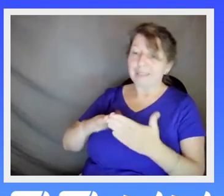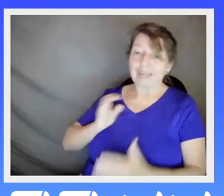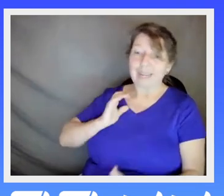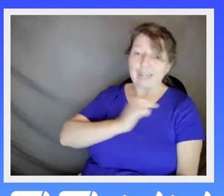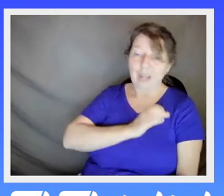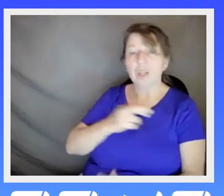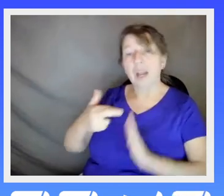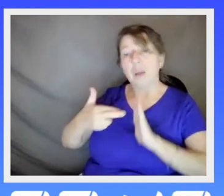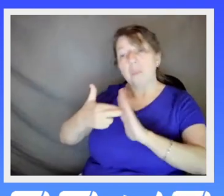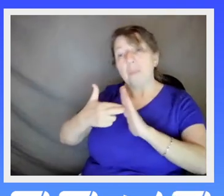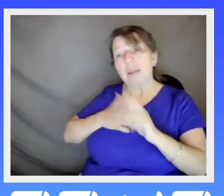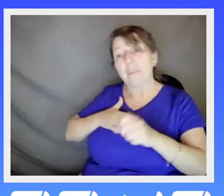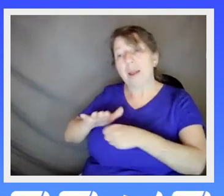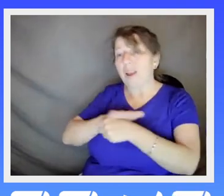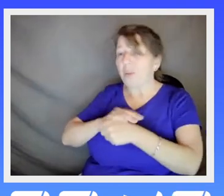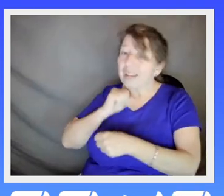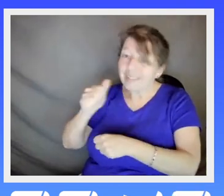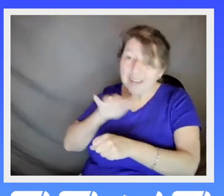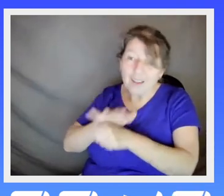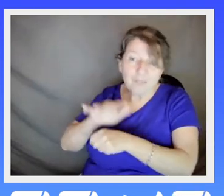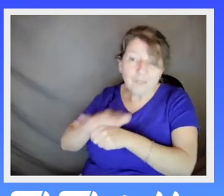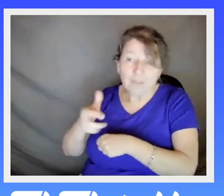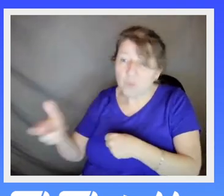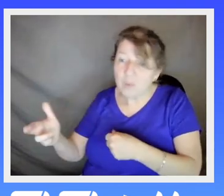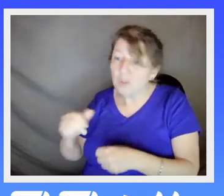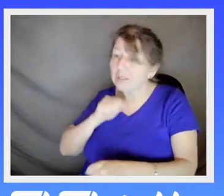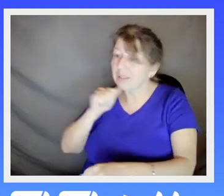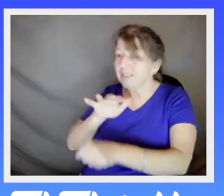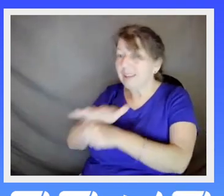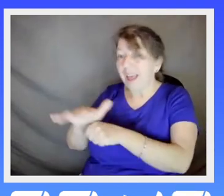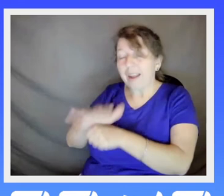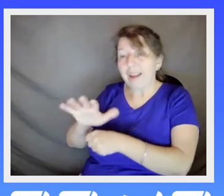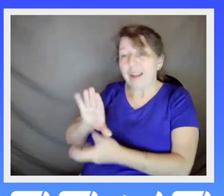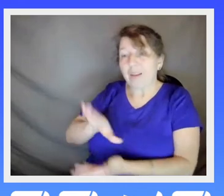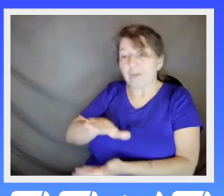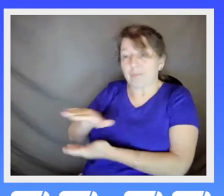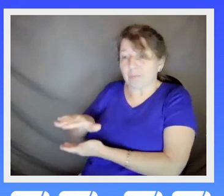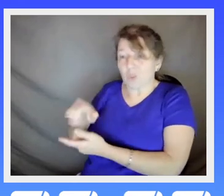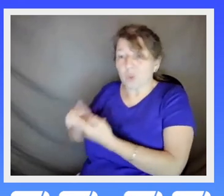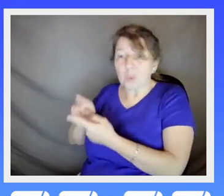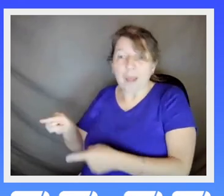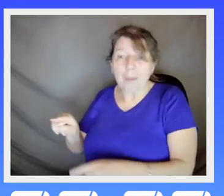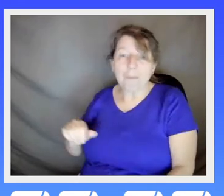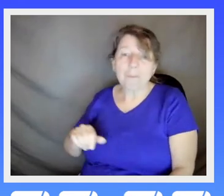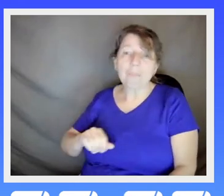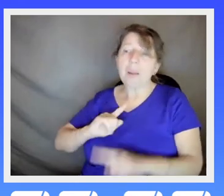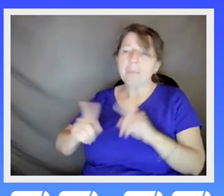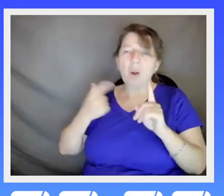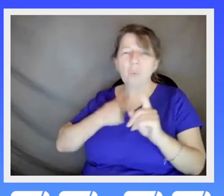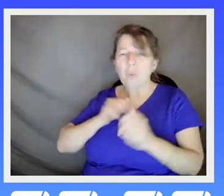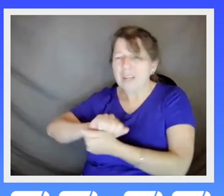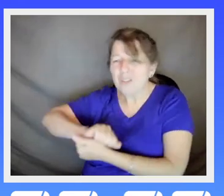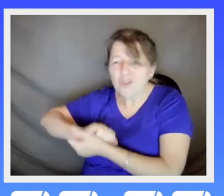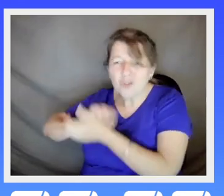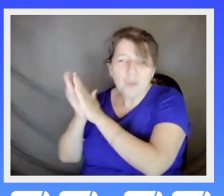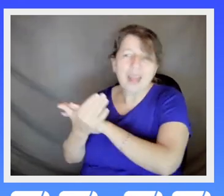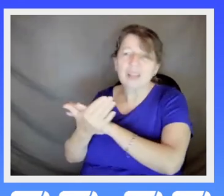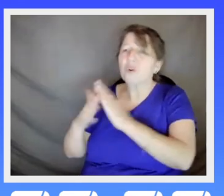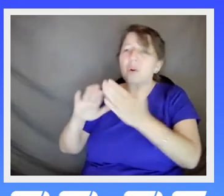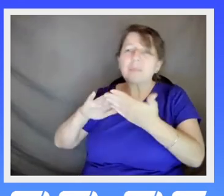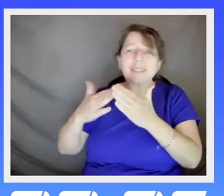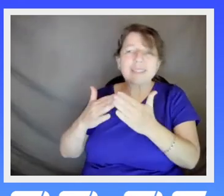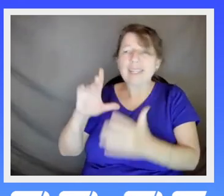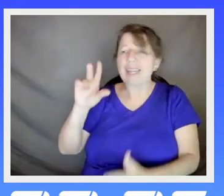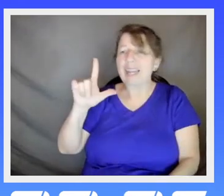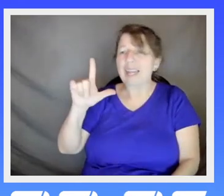is under-resourced, under-invested in. But yet we were able to do remarkable things transform city-owned lots into